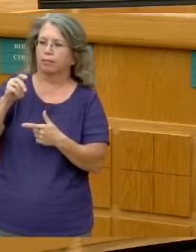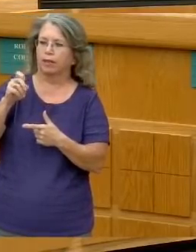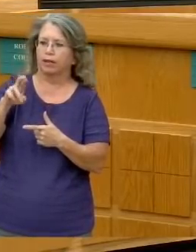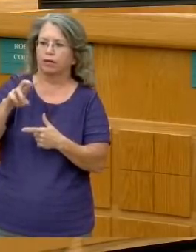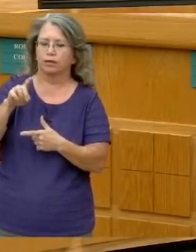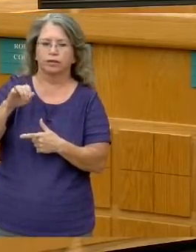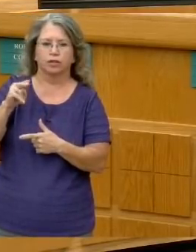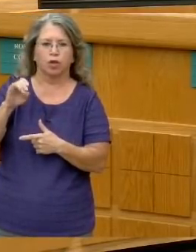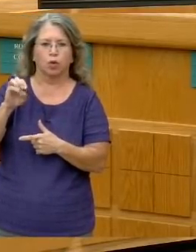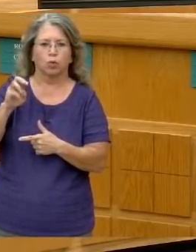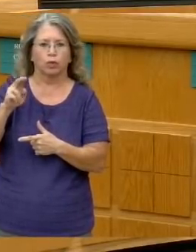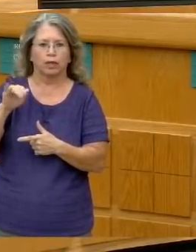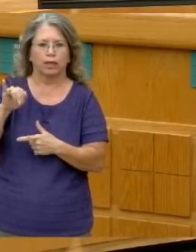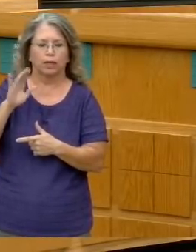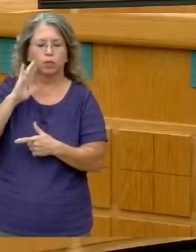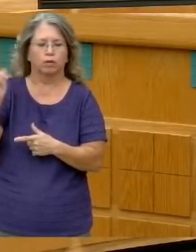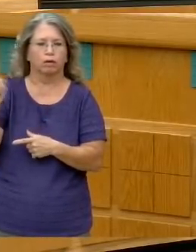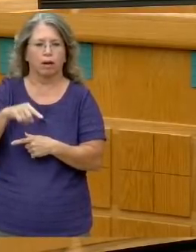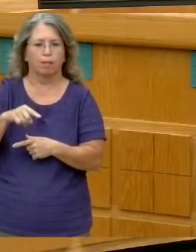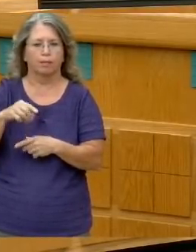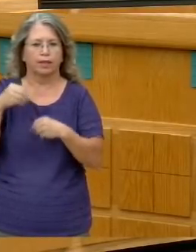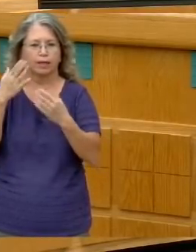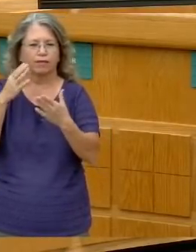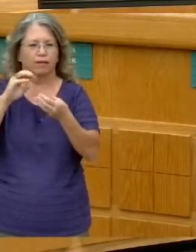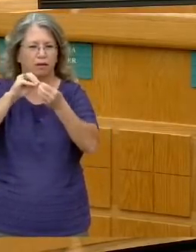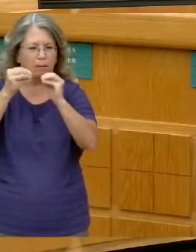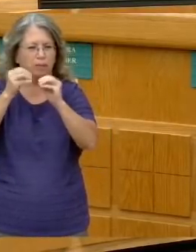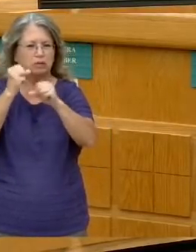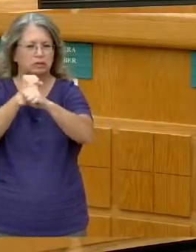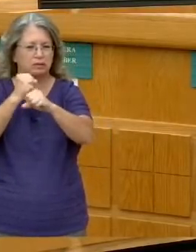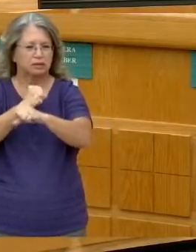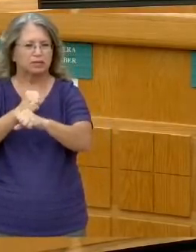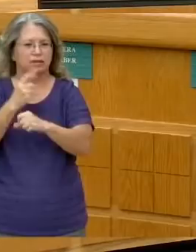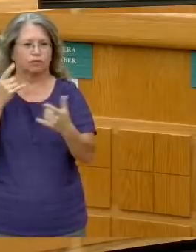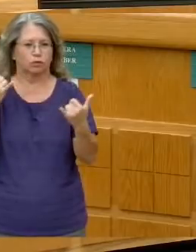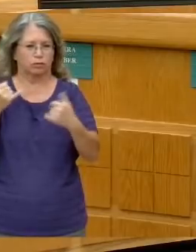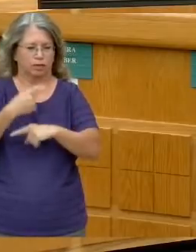statistical information concerning the day's activities.